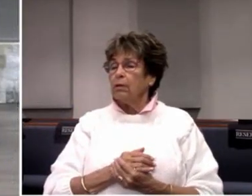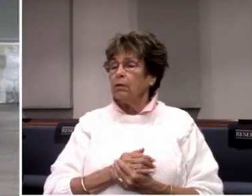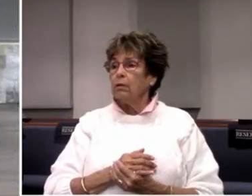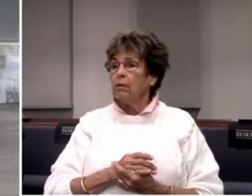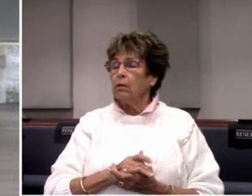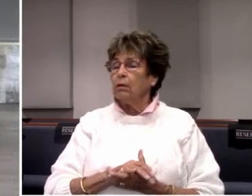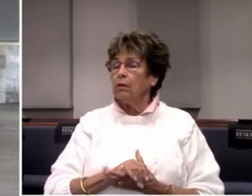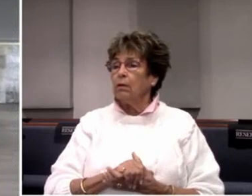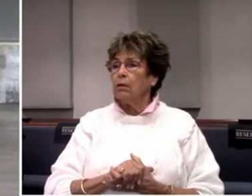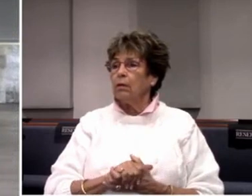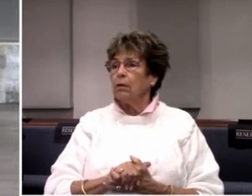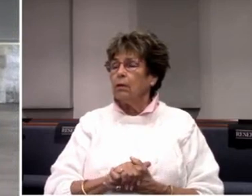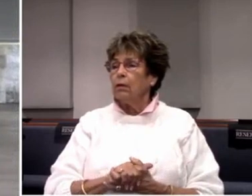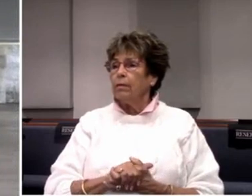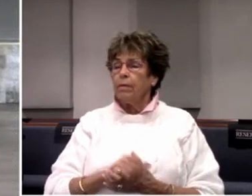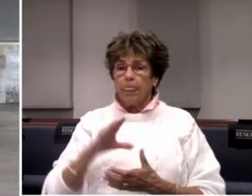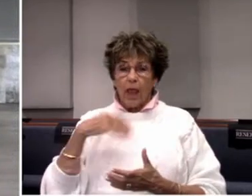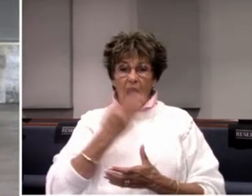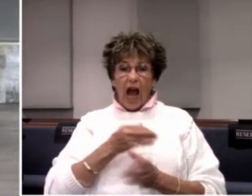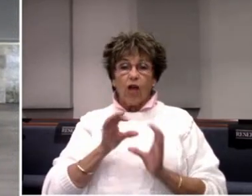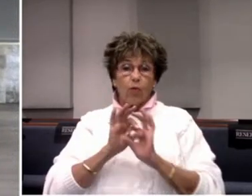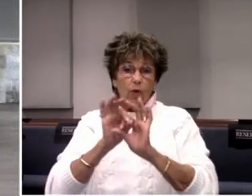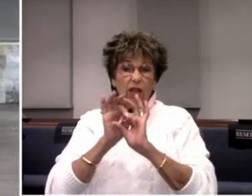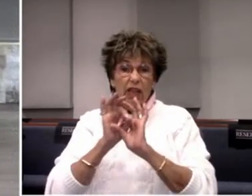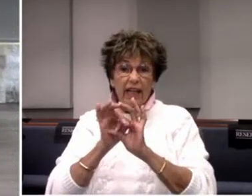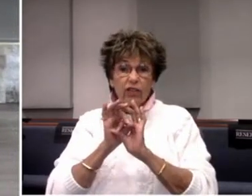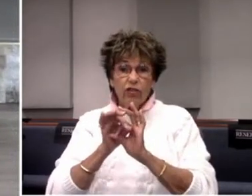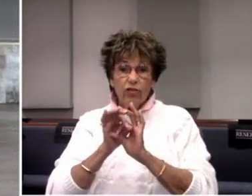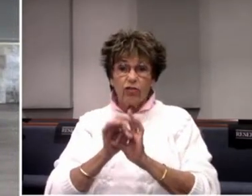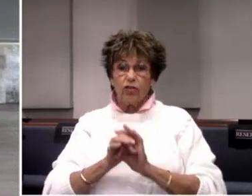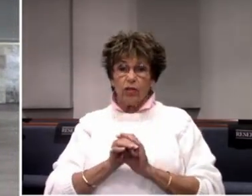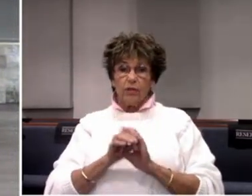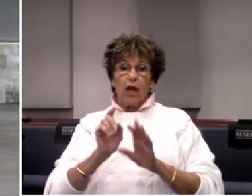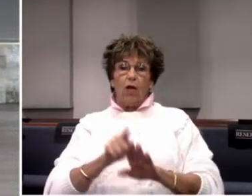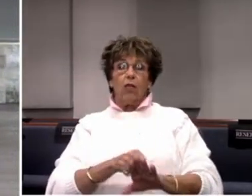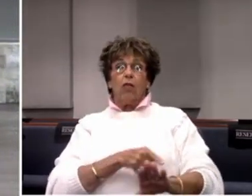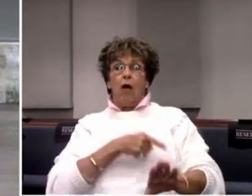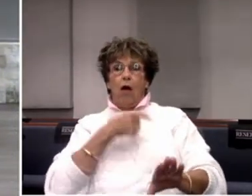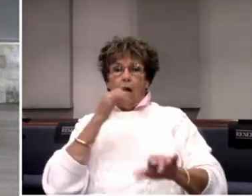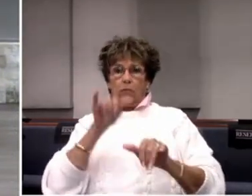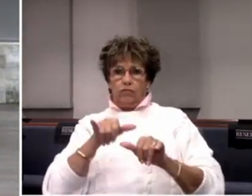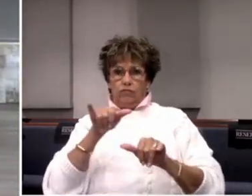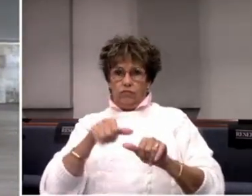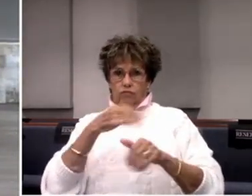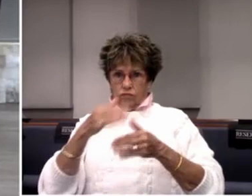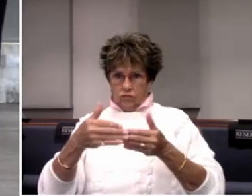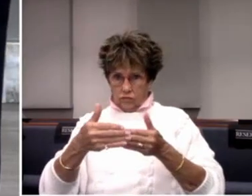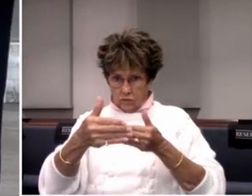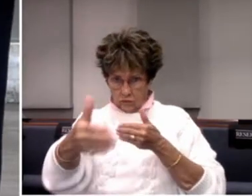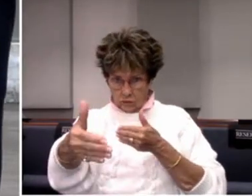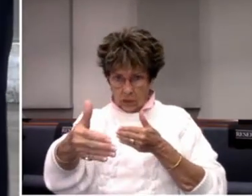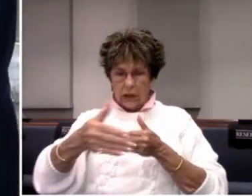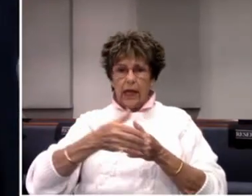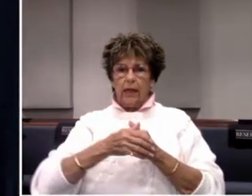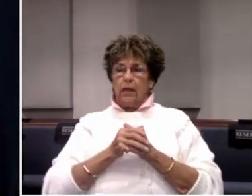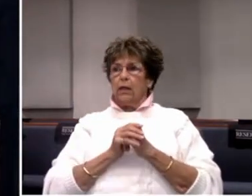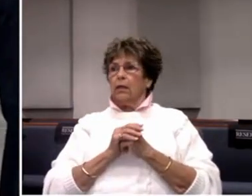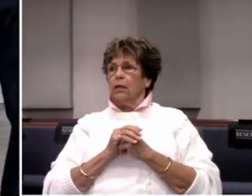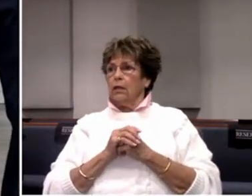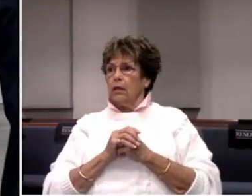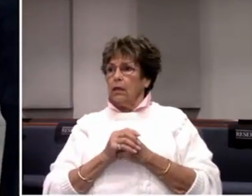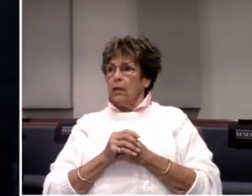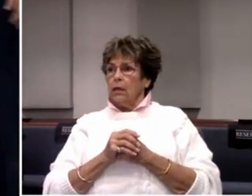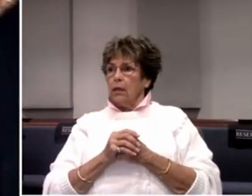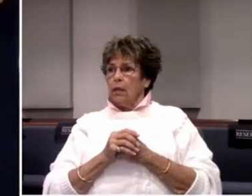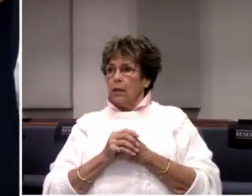right? So our relationships are longstanding. I can't tell you, there's some